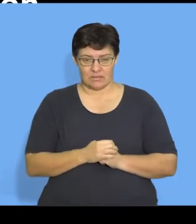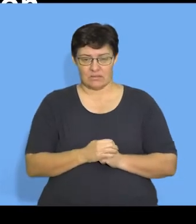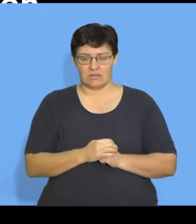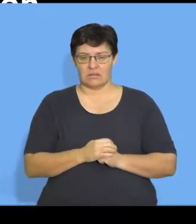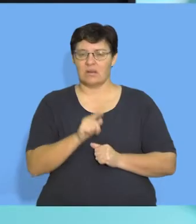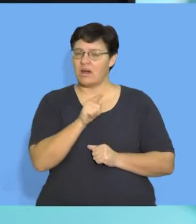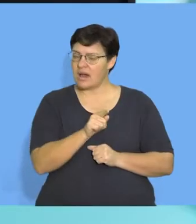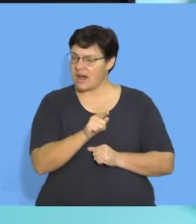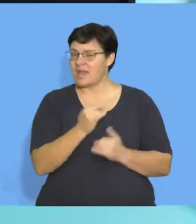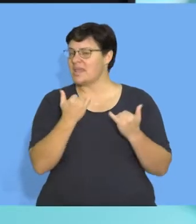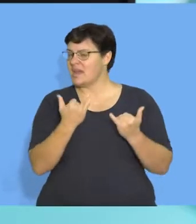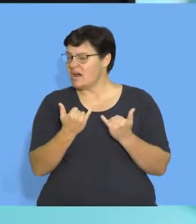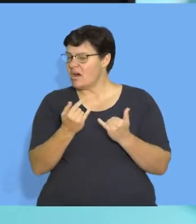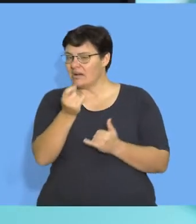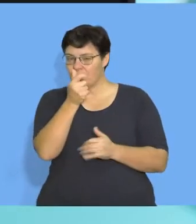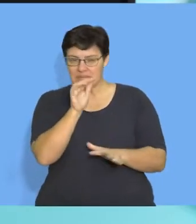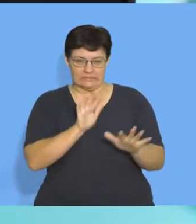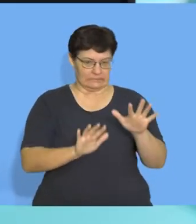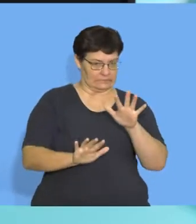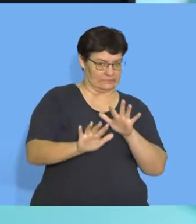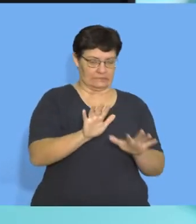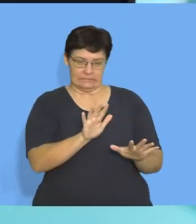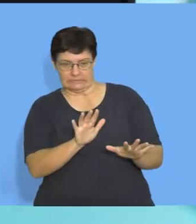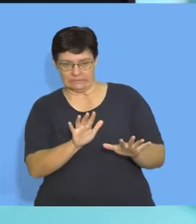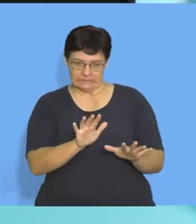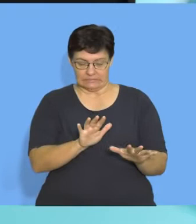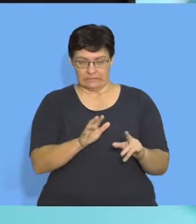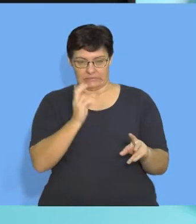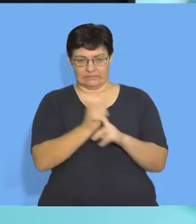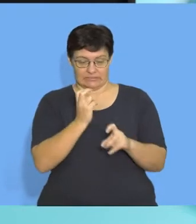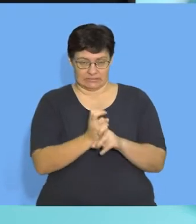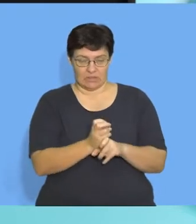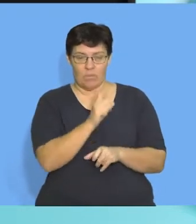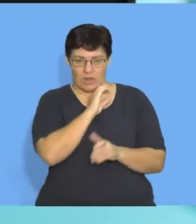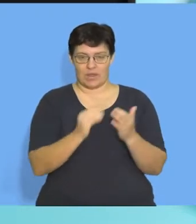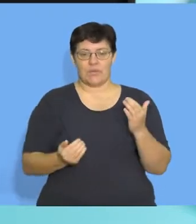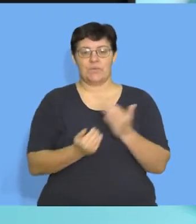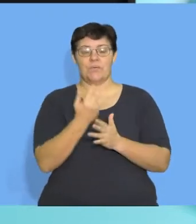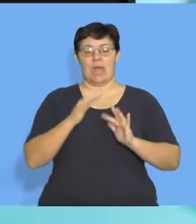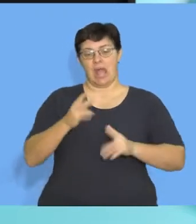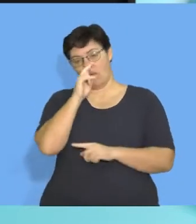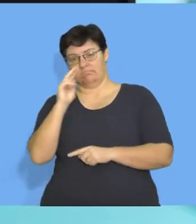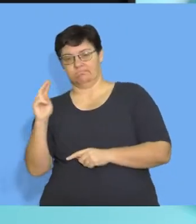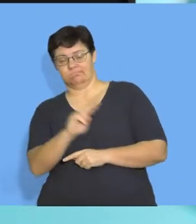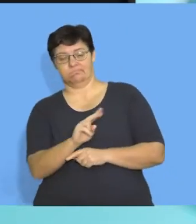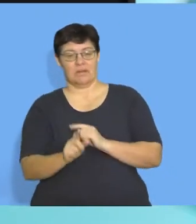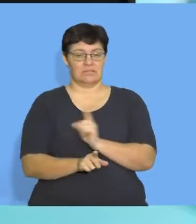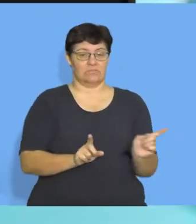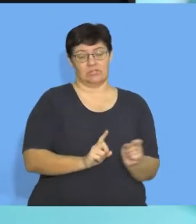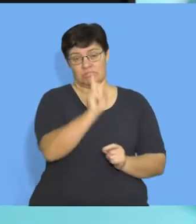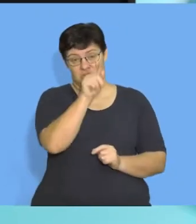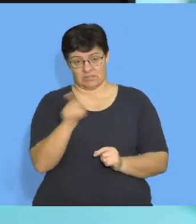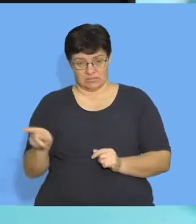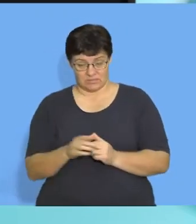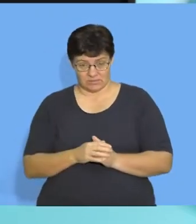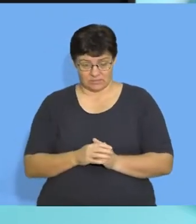where things can get a little hairy for us, because we're introducing a new way of looking at direction, and we're going to